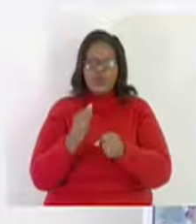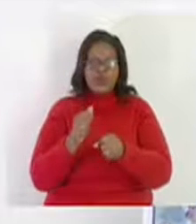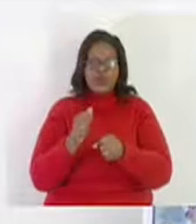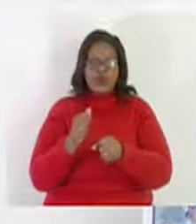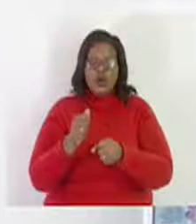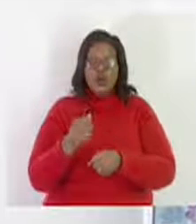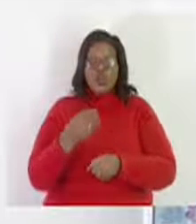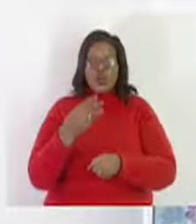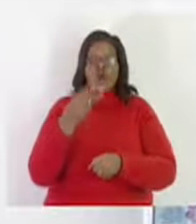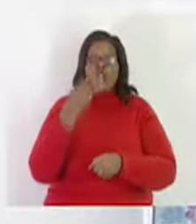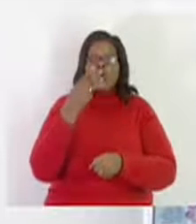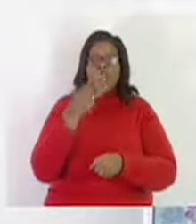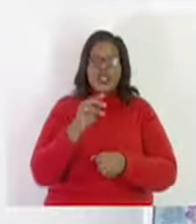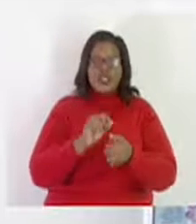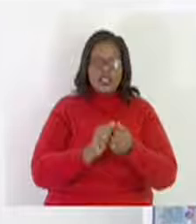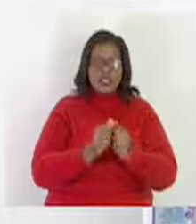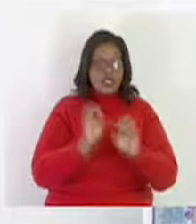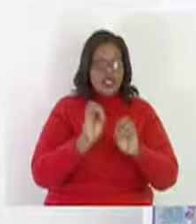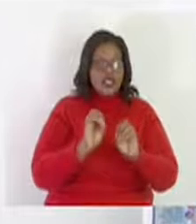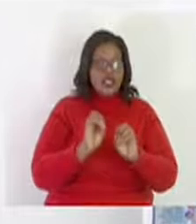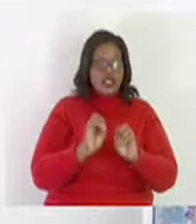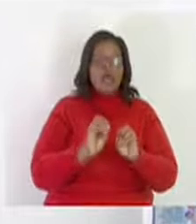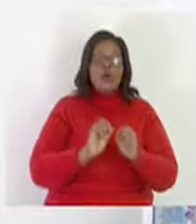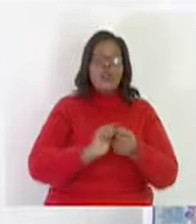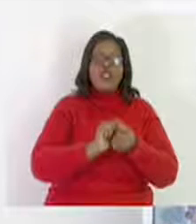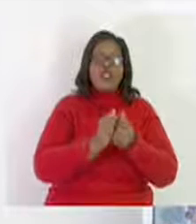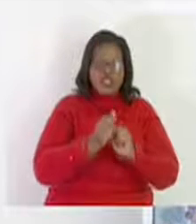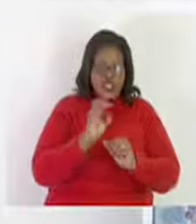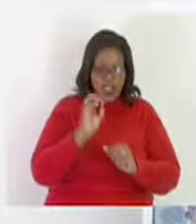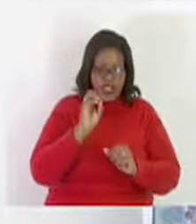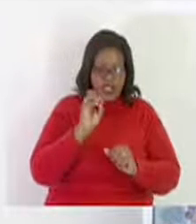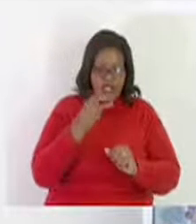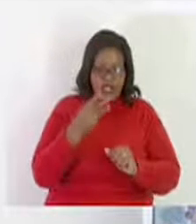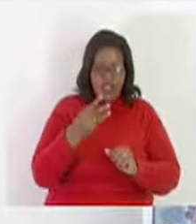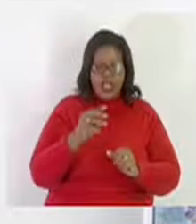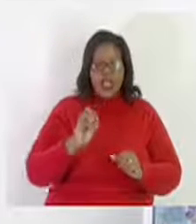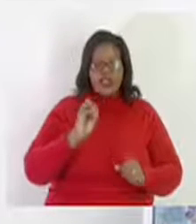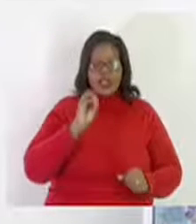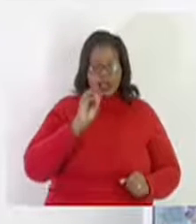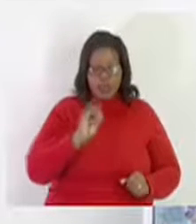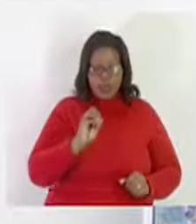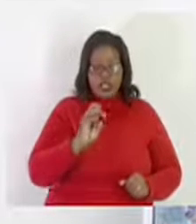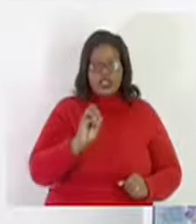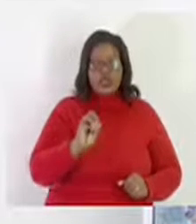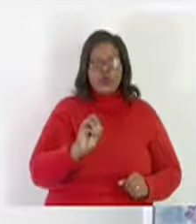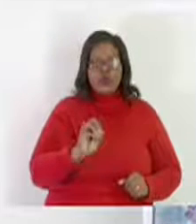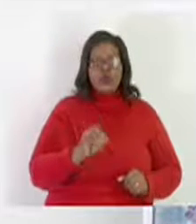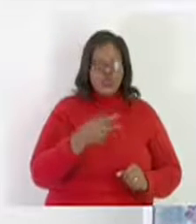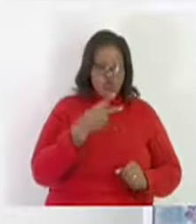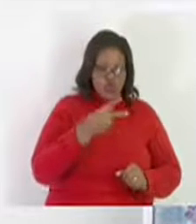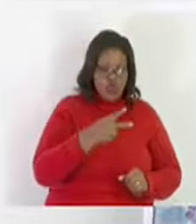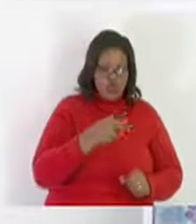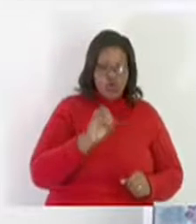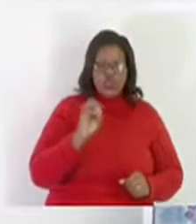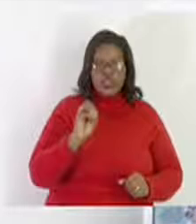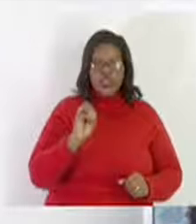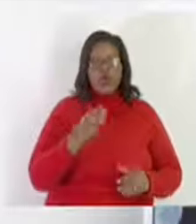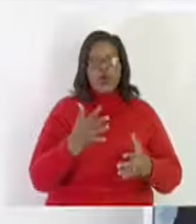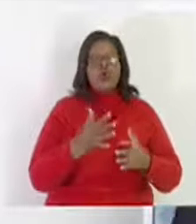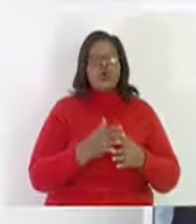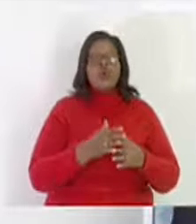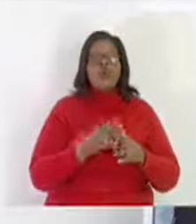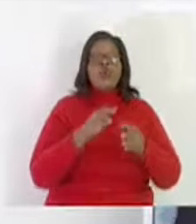a place of 3, I put a 0. Numbers that comes before, I write them as they